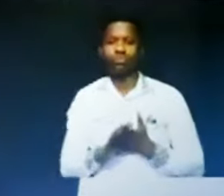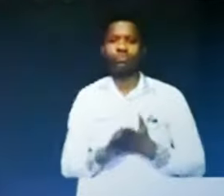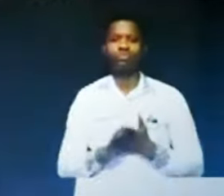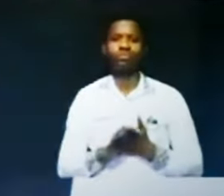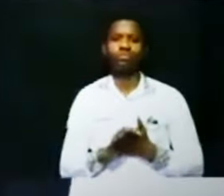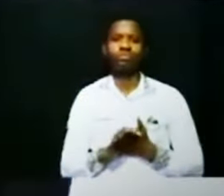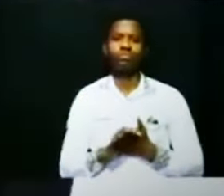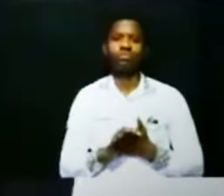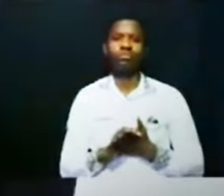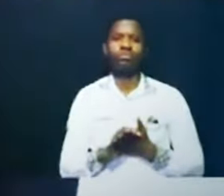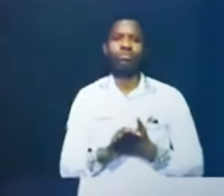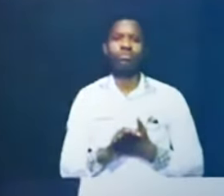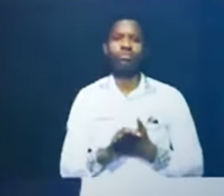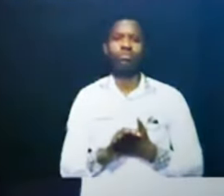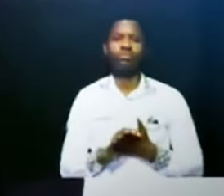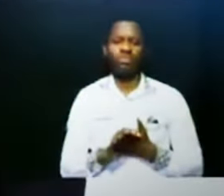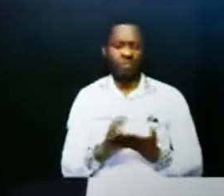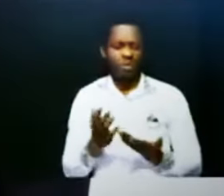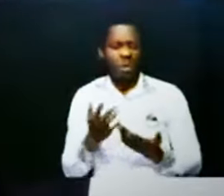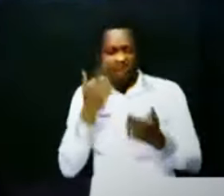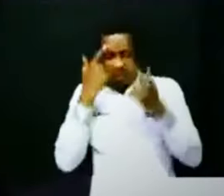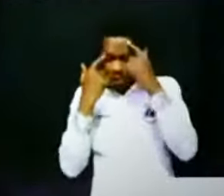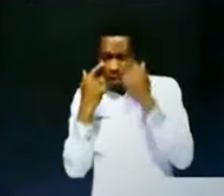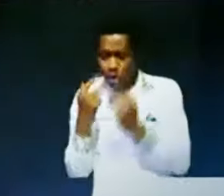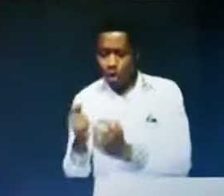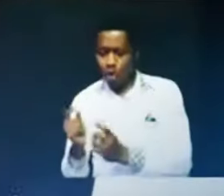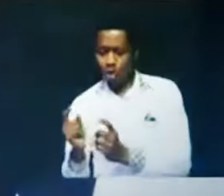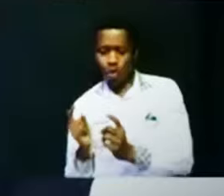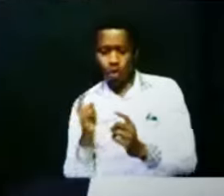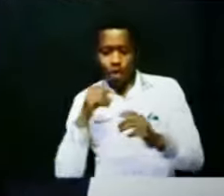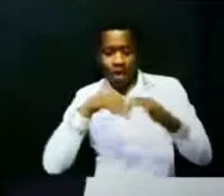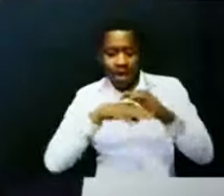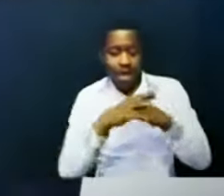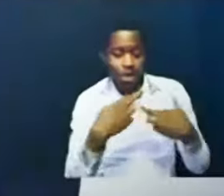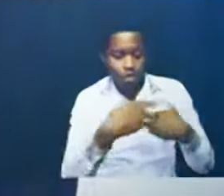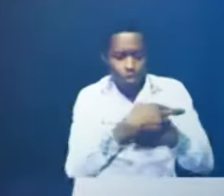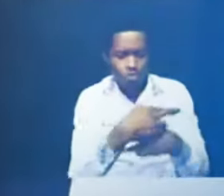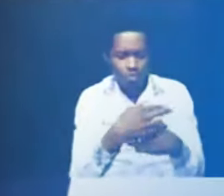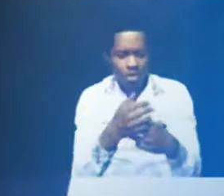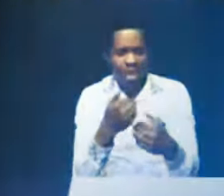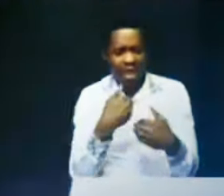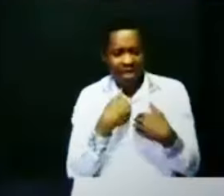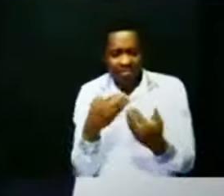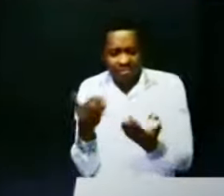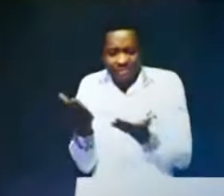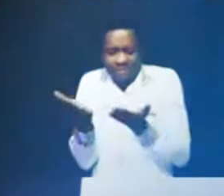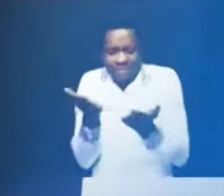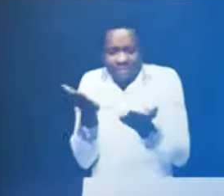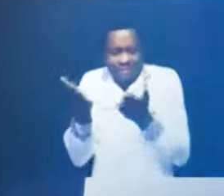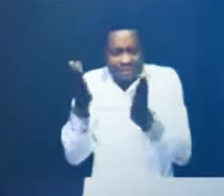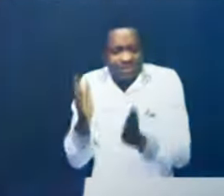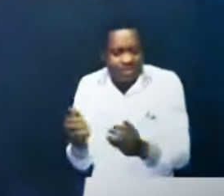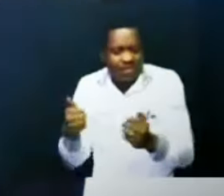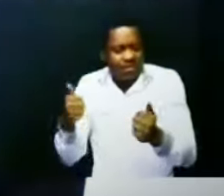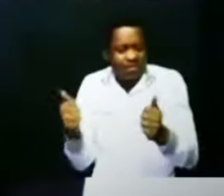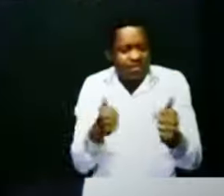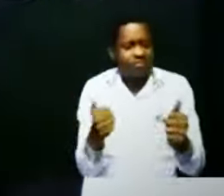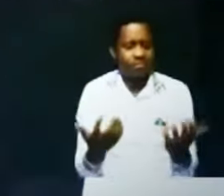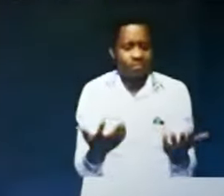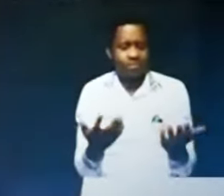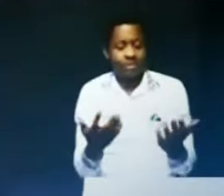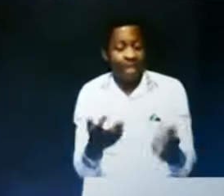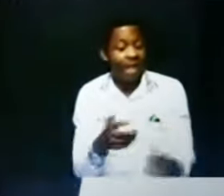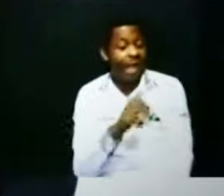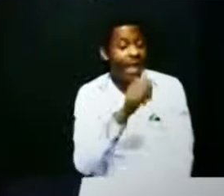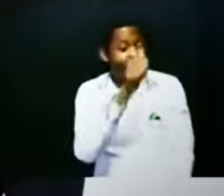all means come in with her servants. And Amnon's servants were also around.